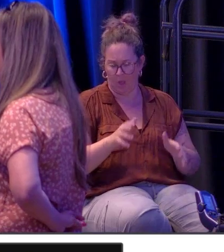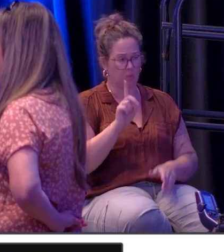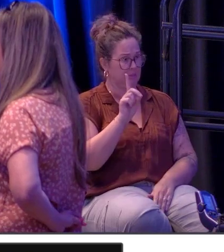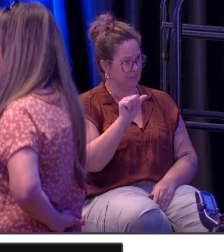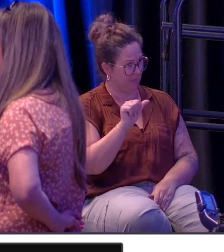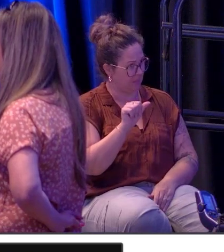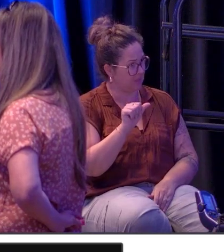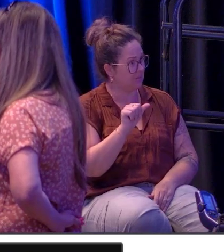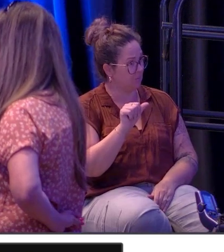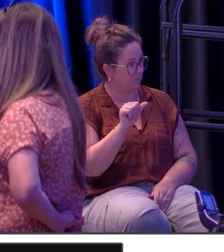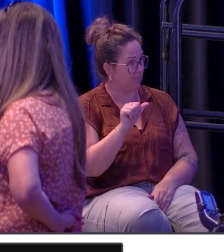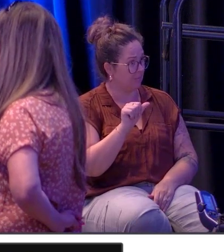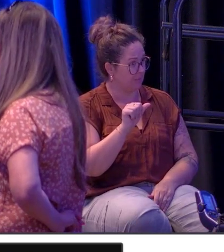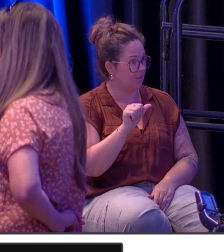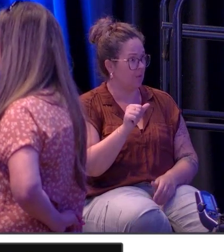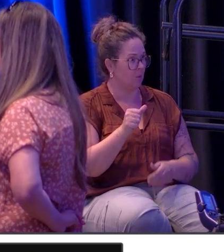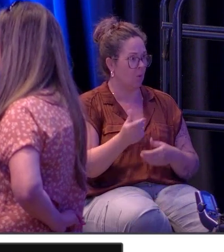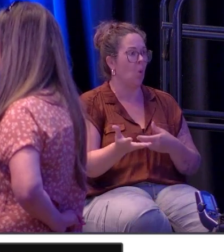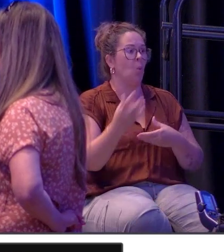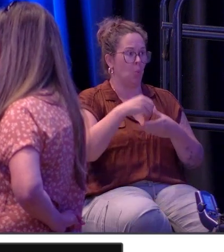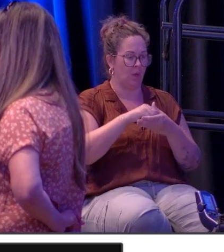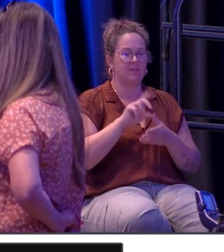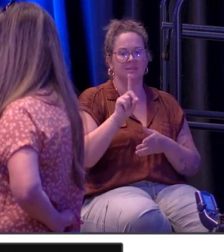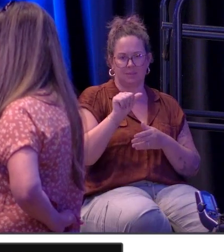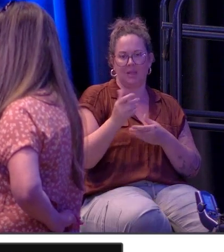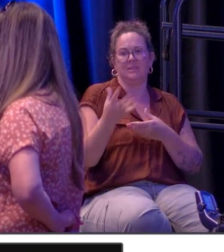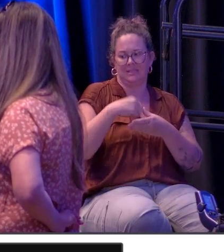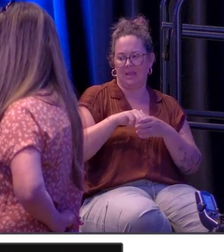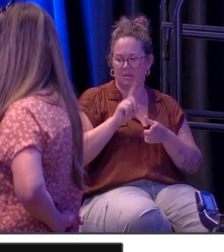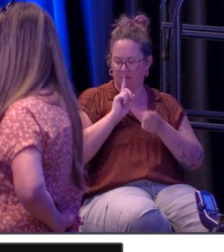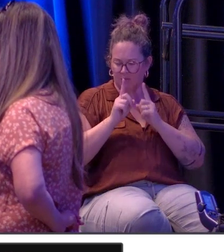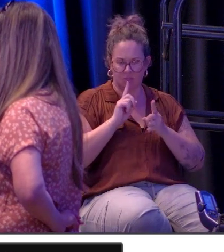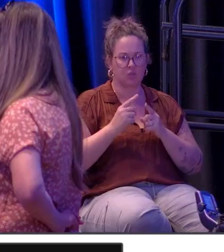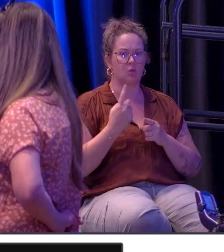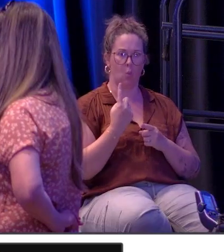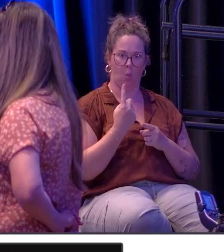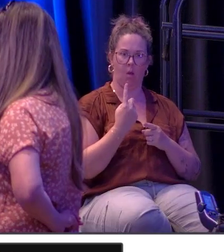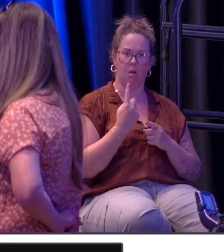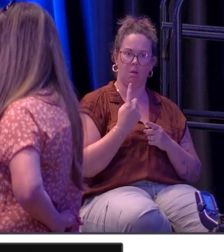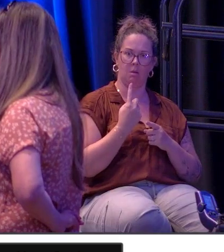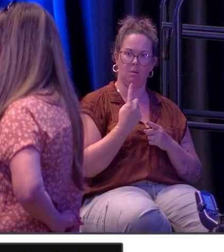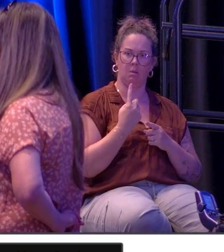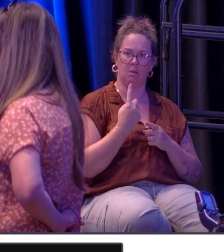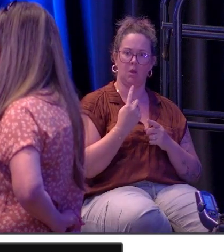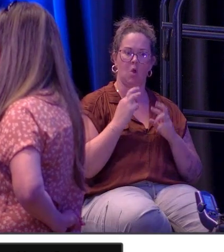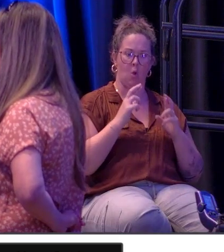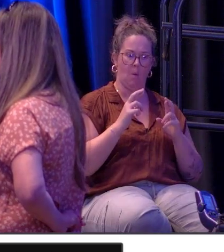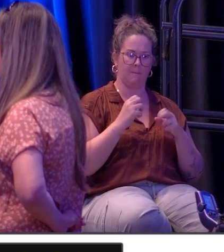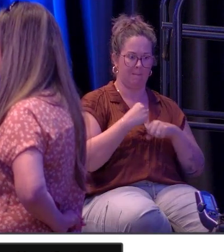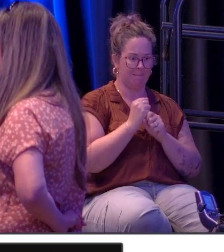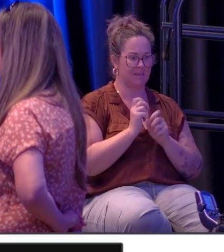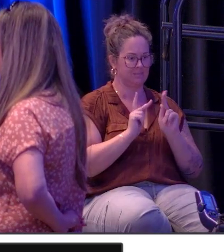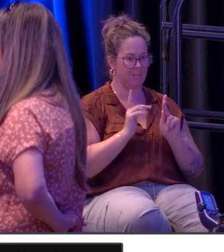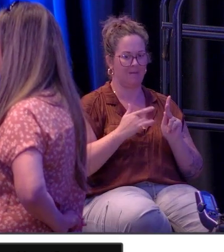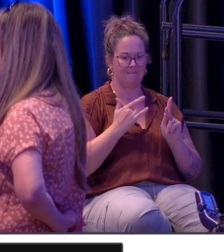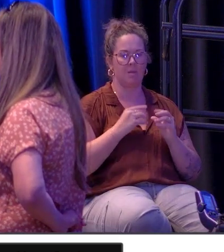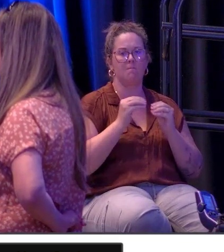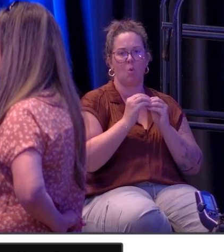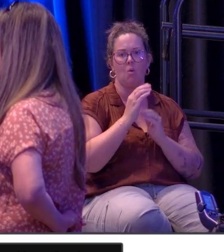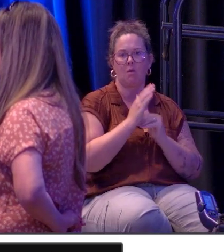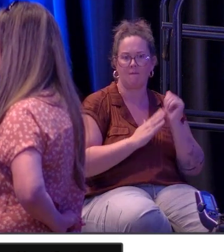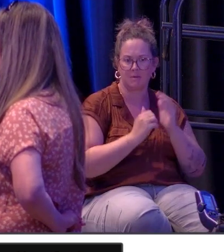zones, actually. One, it's going to hopefully provide or create a comfort level for my board or for